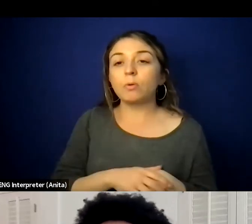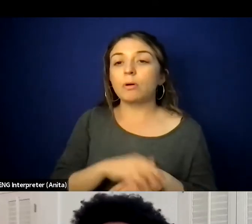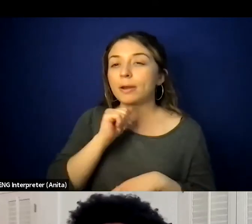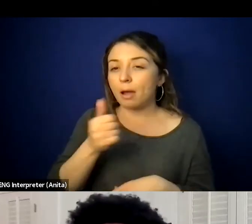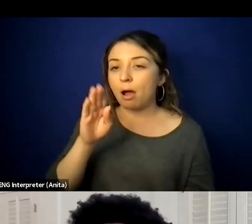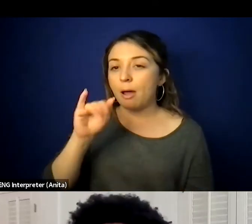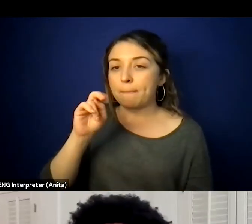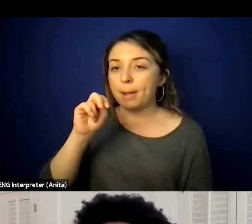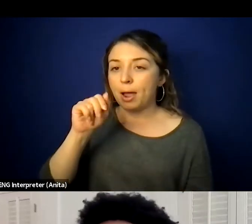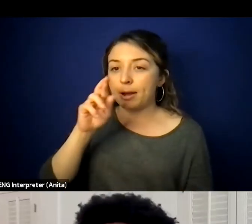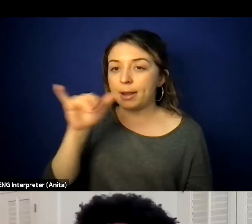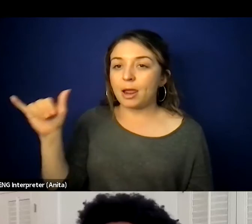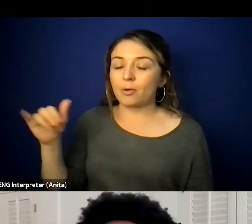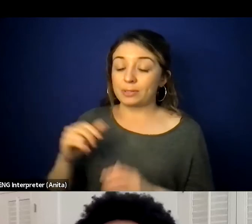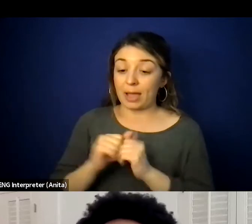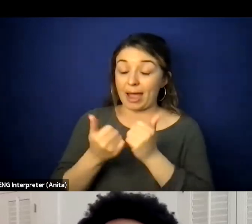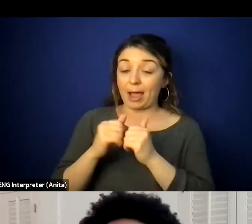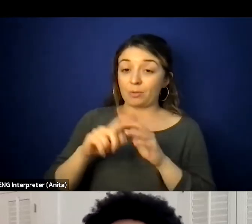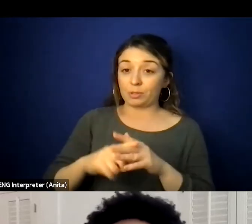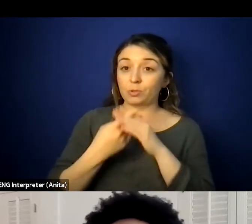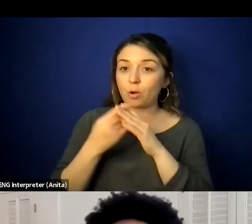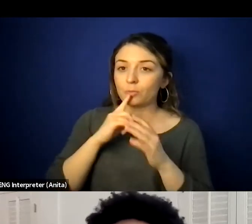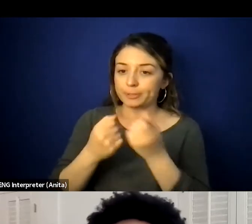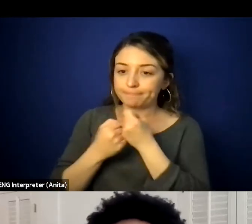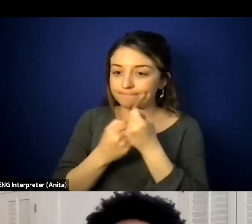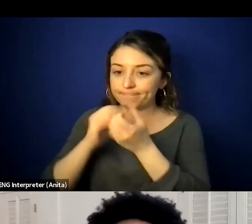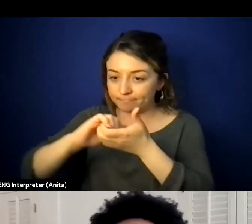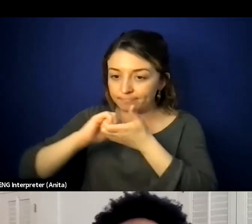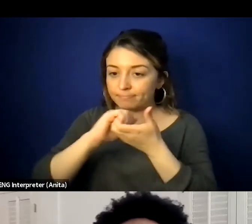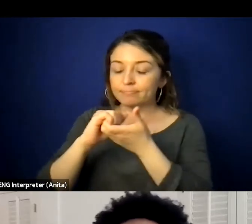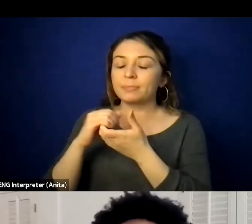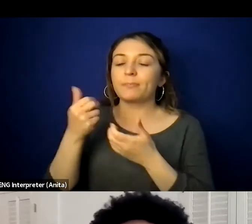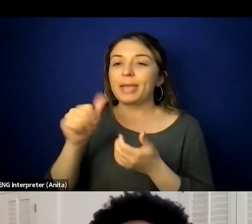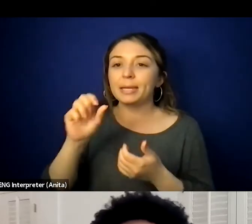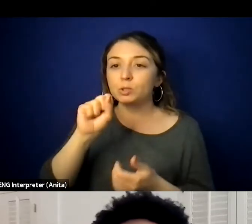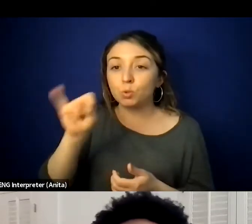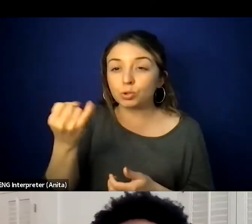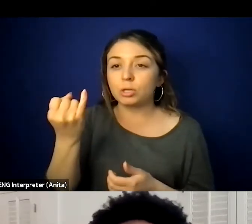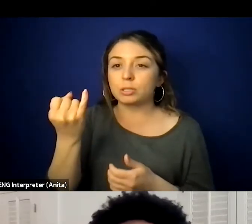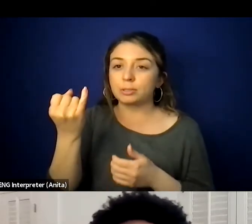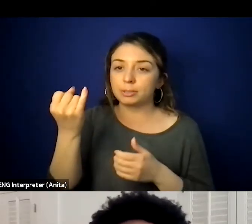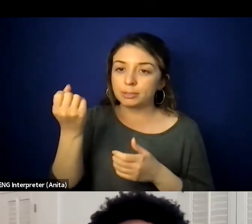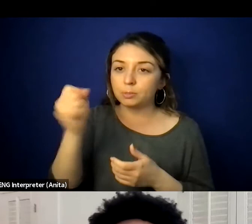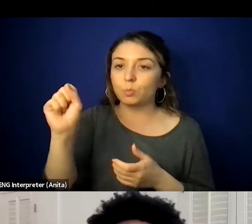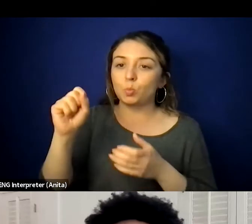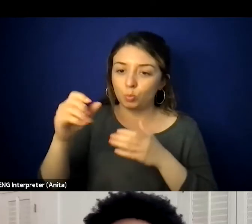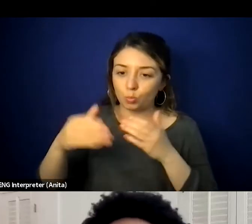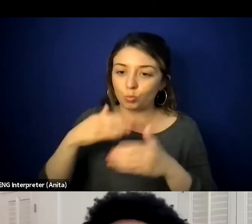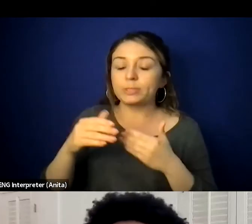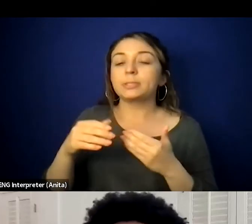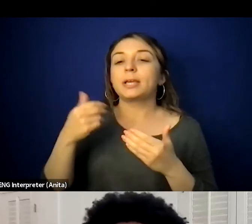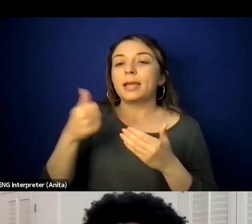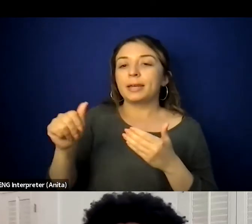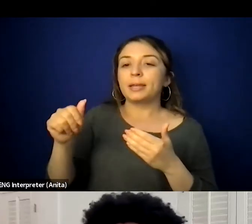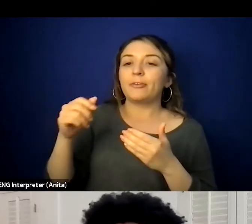by fostering collaborations between social justice movements and the entertainment, advertising, and